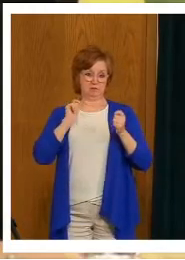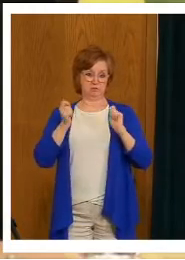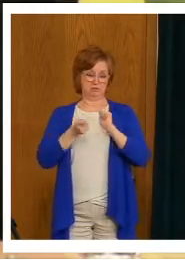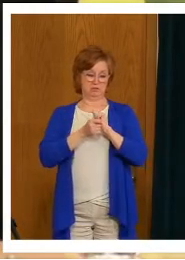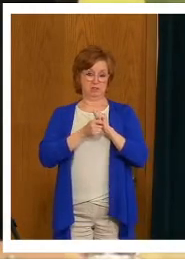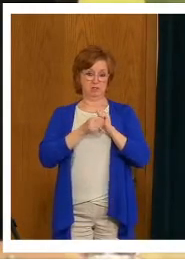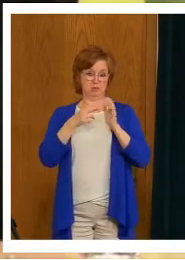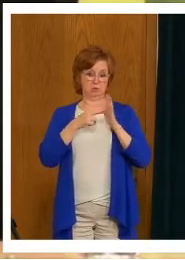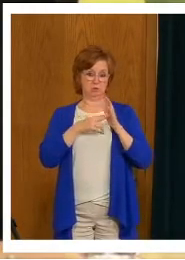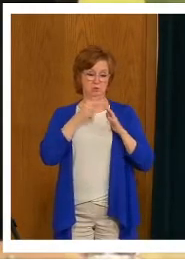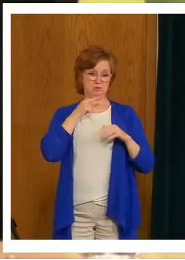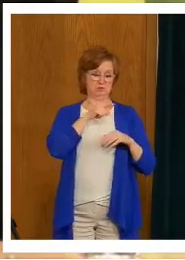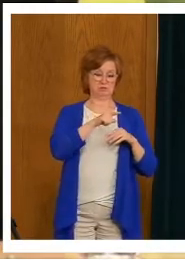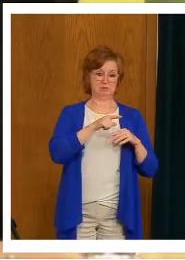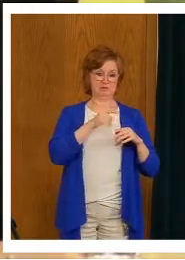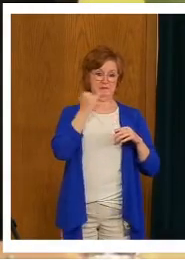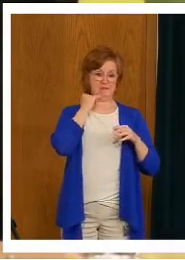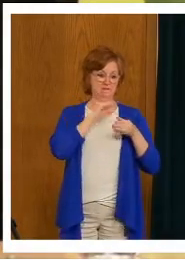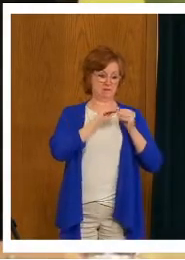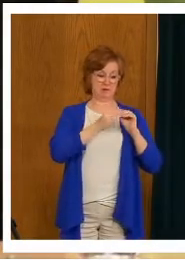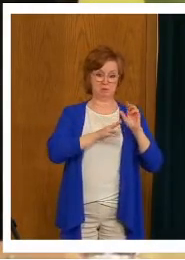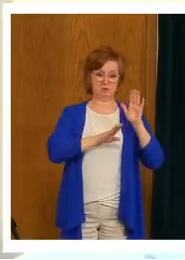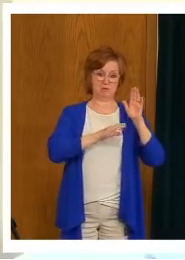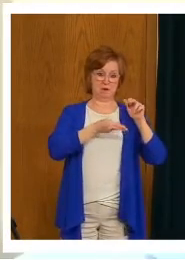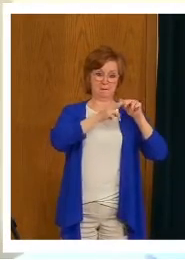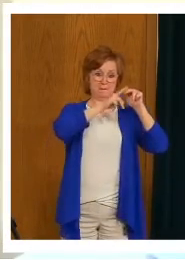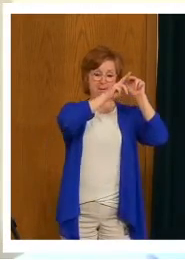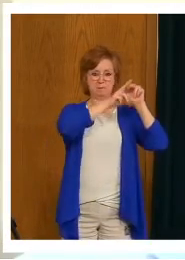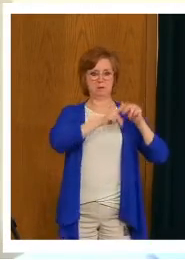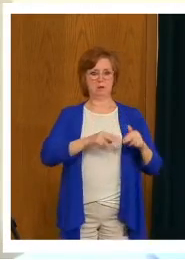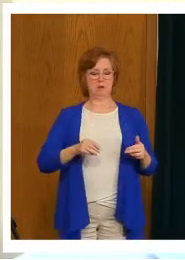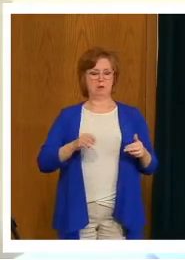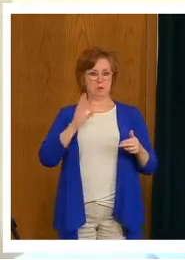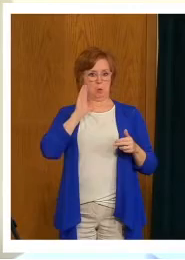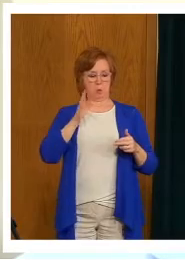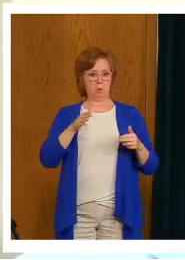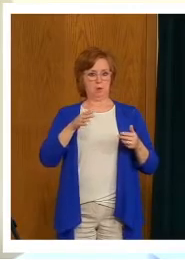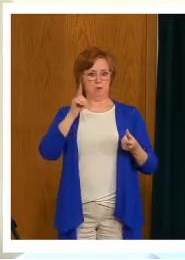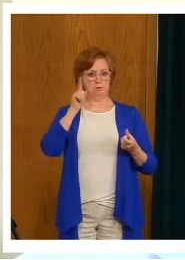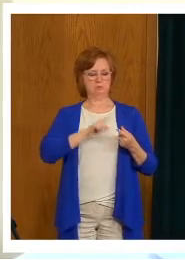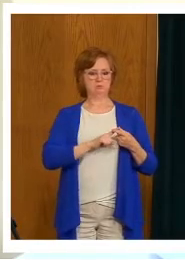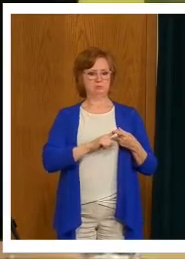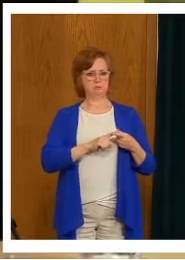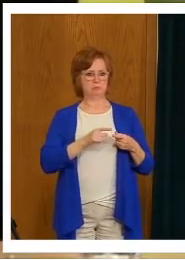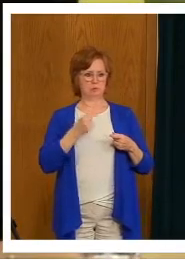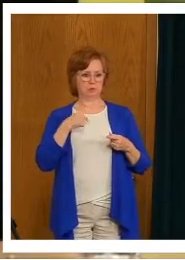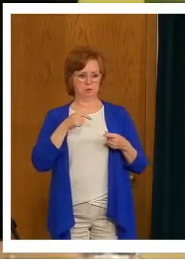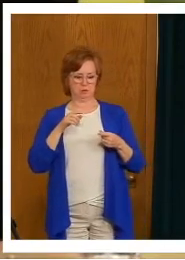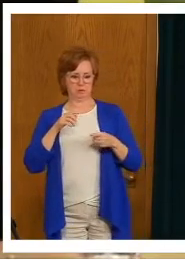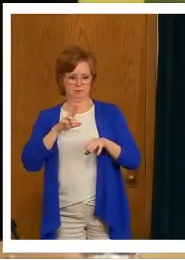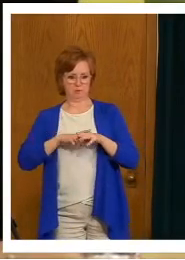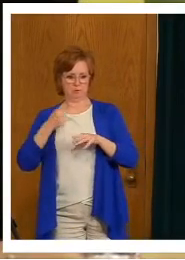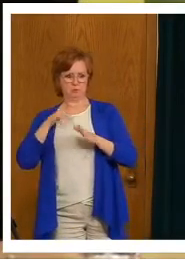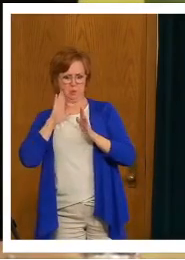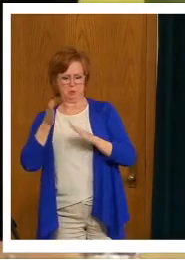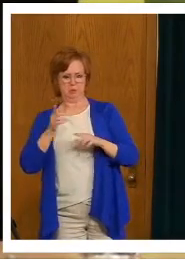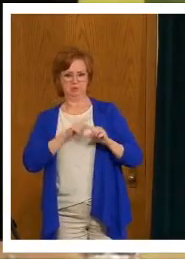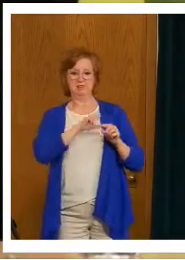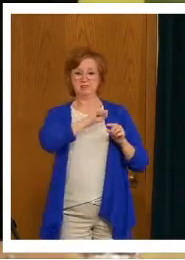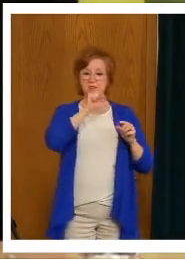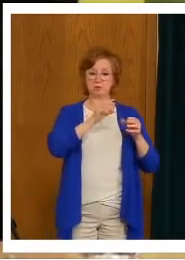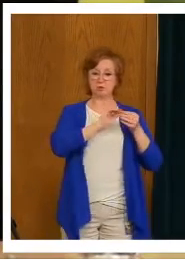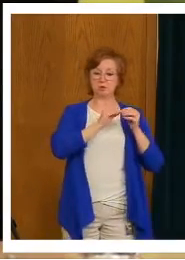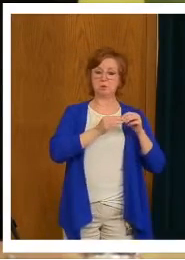rates? We would, but not the rate level that Saskatoon's currently at. They've been fairly stable. I